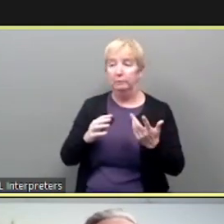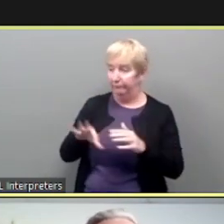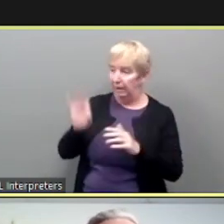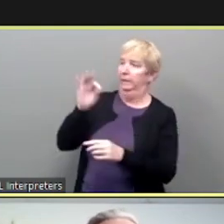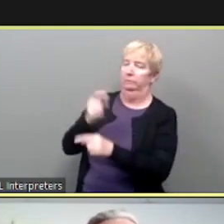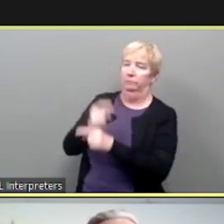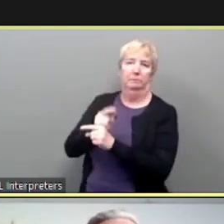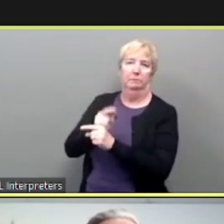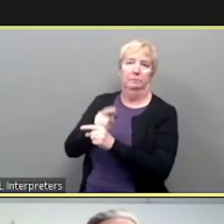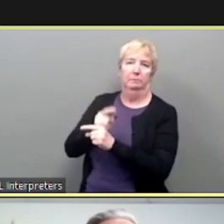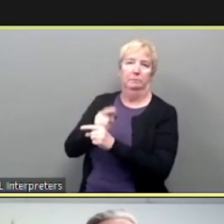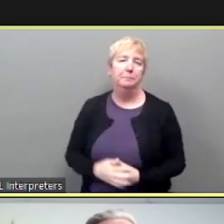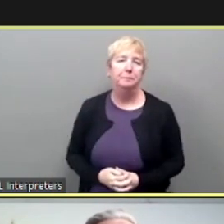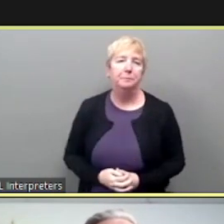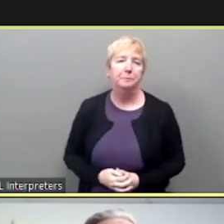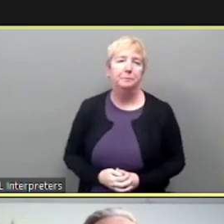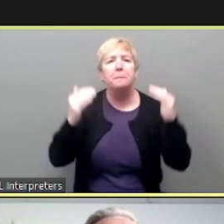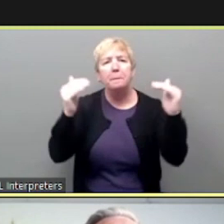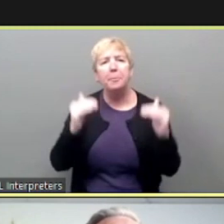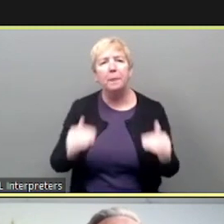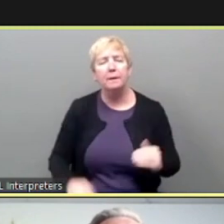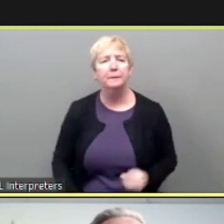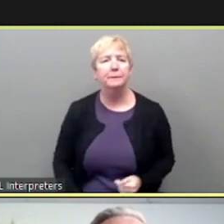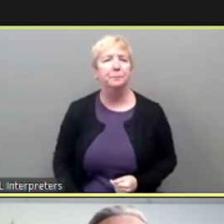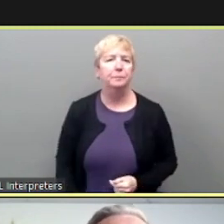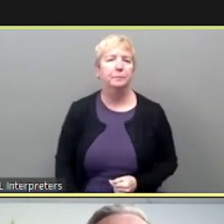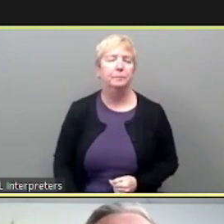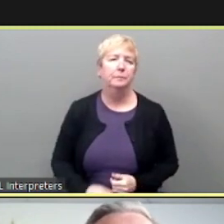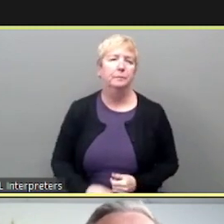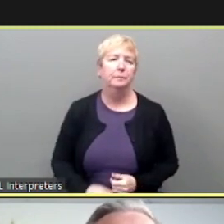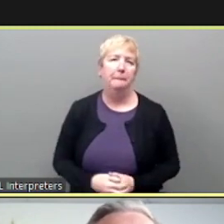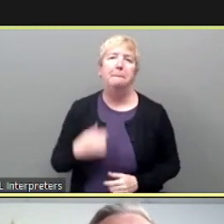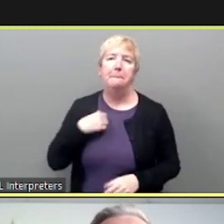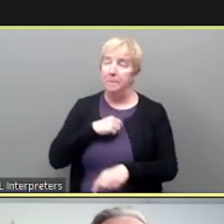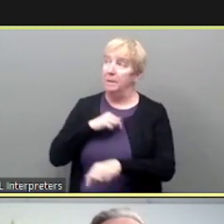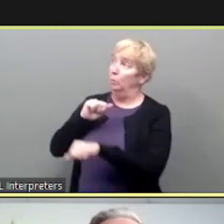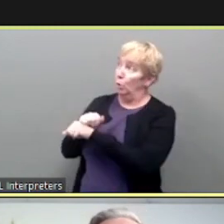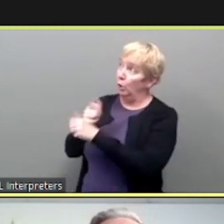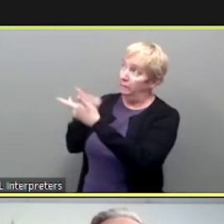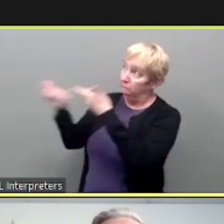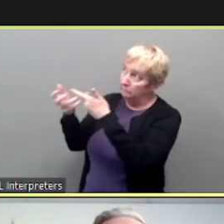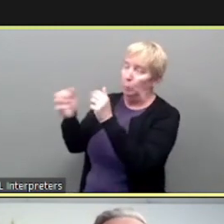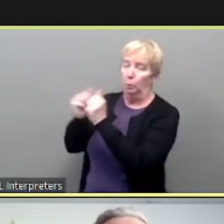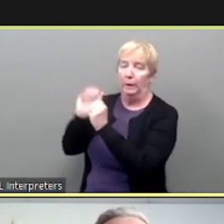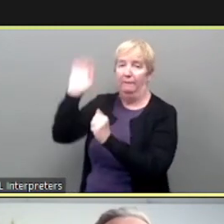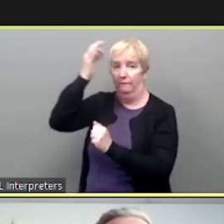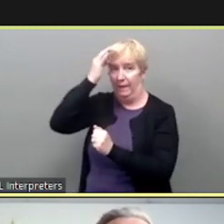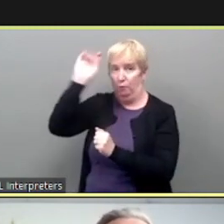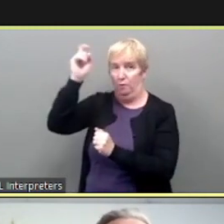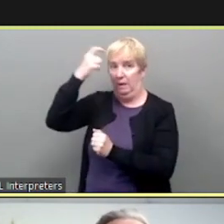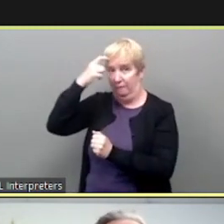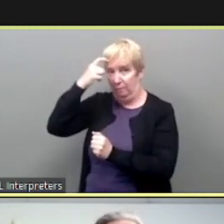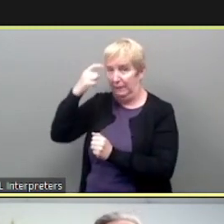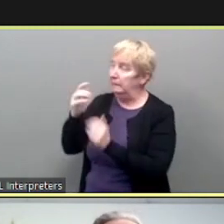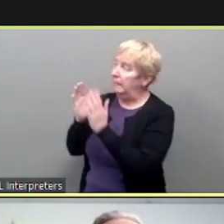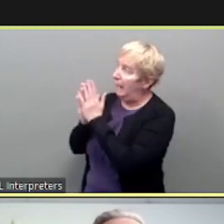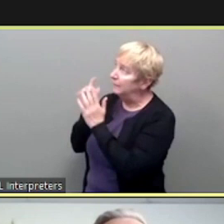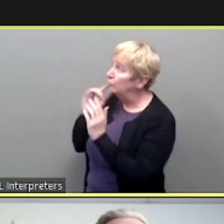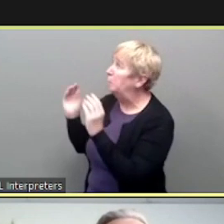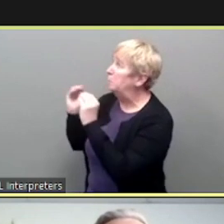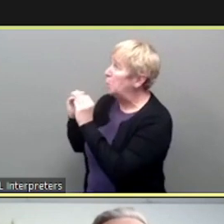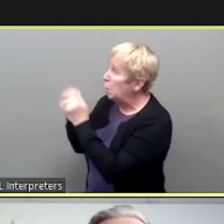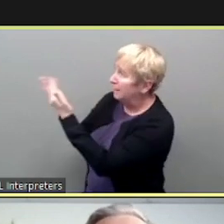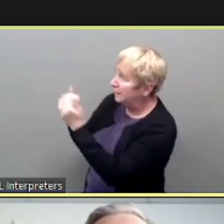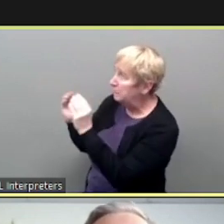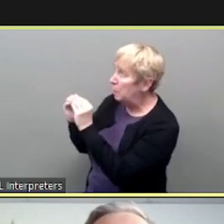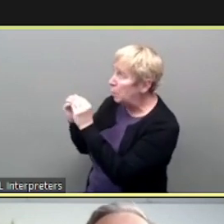slide. We've been working aggressively with the federal government to try to request additional resources.